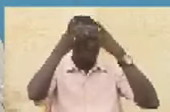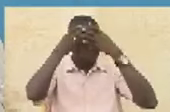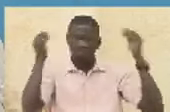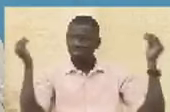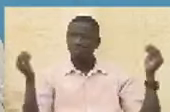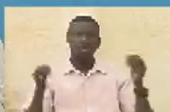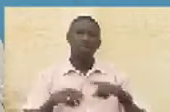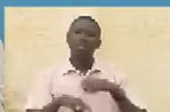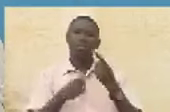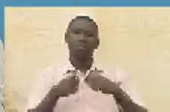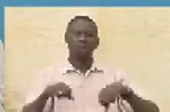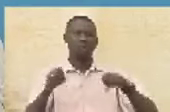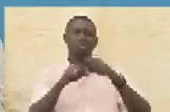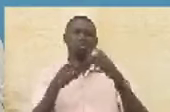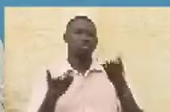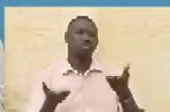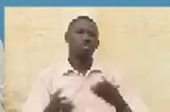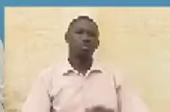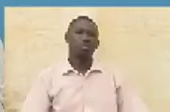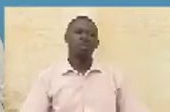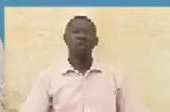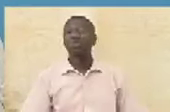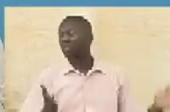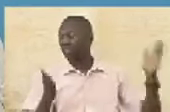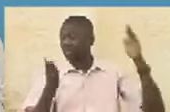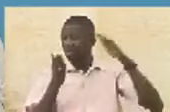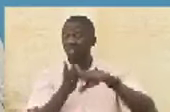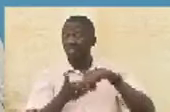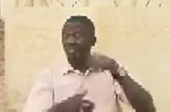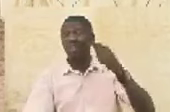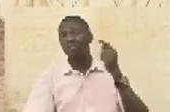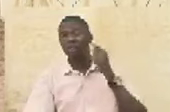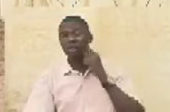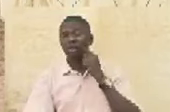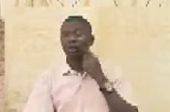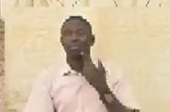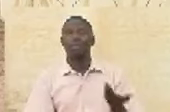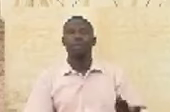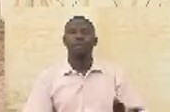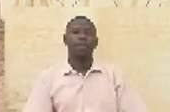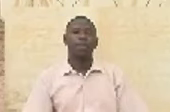your environment until the following day.